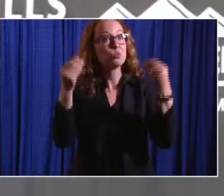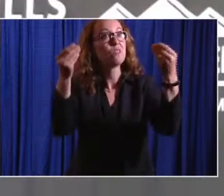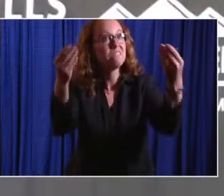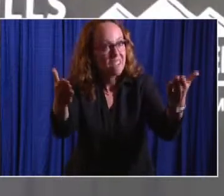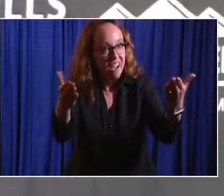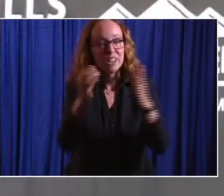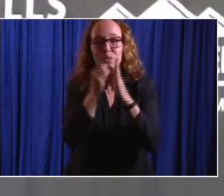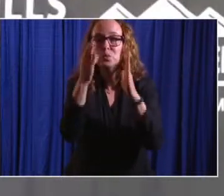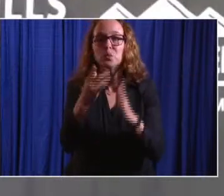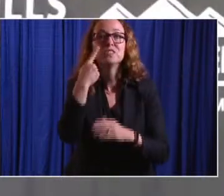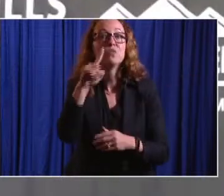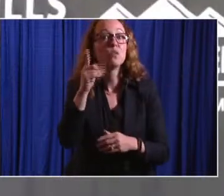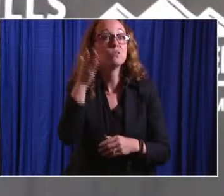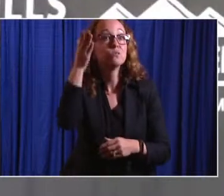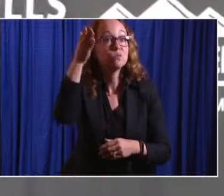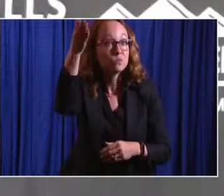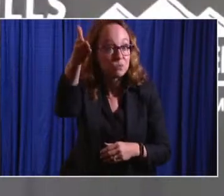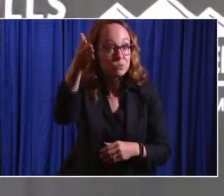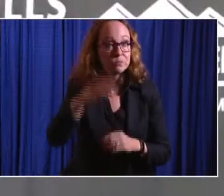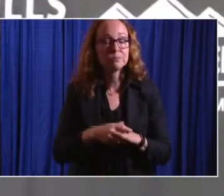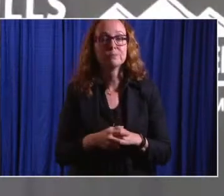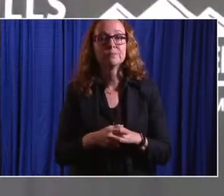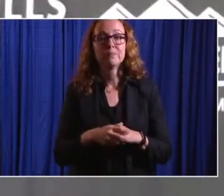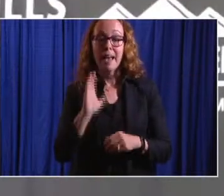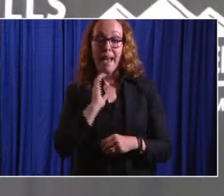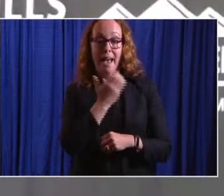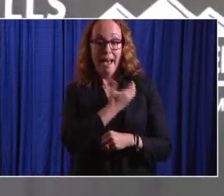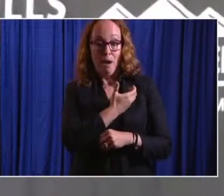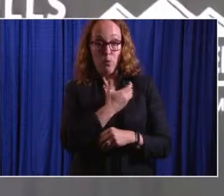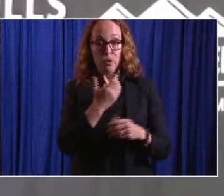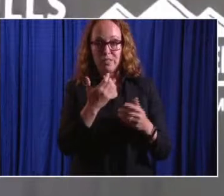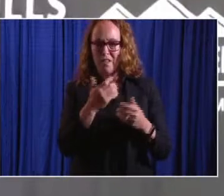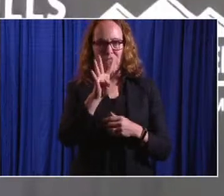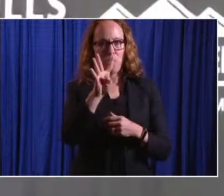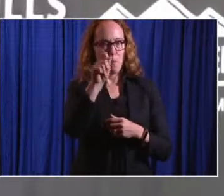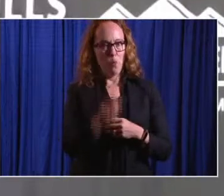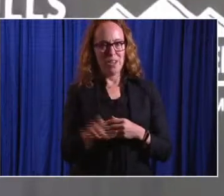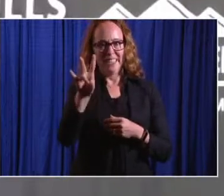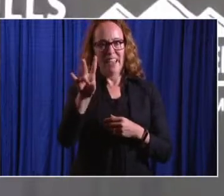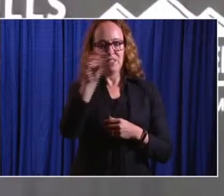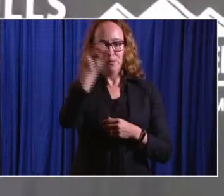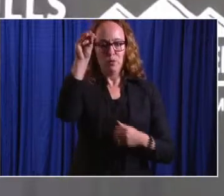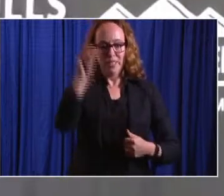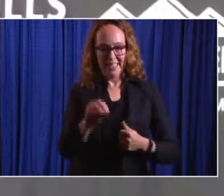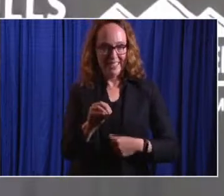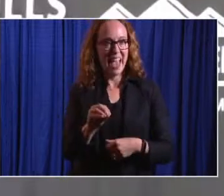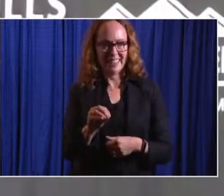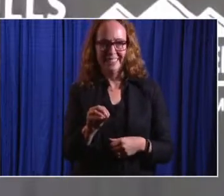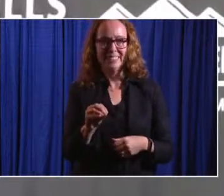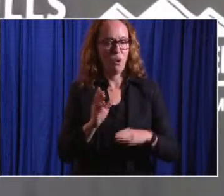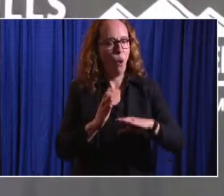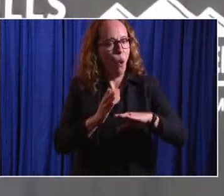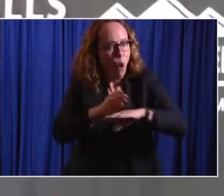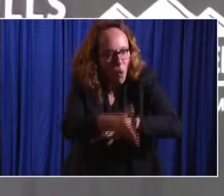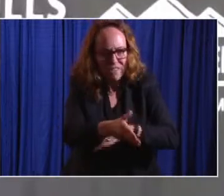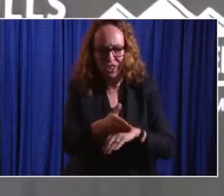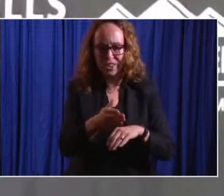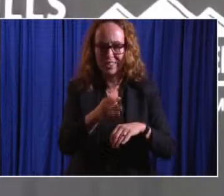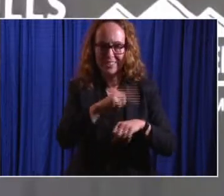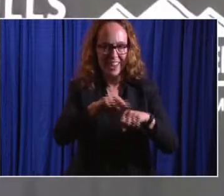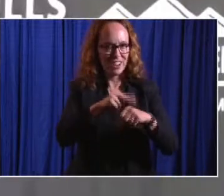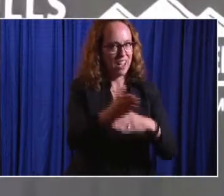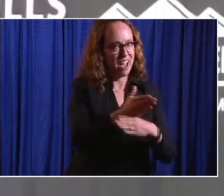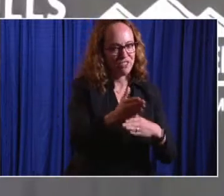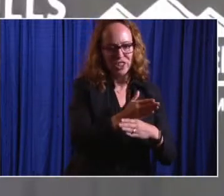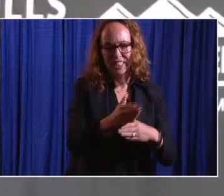And with Ohio's unemployment rate, 4.7%, well below the national average, over 93,000 jobs now